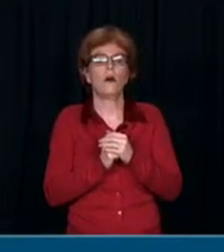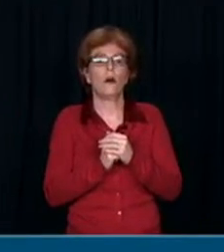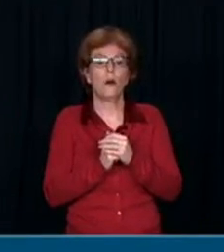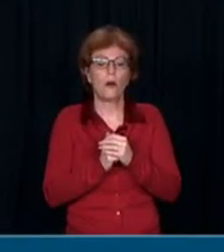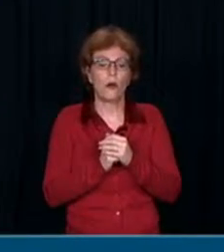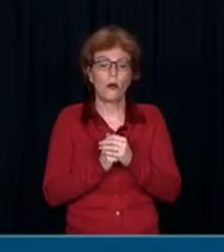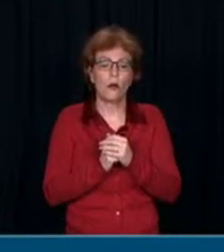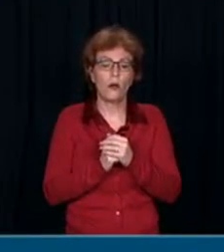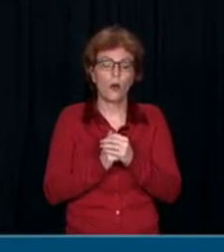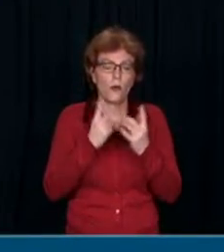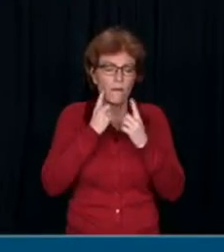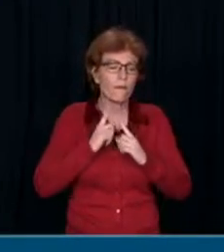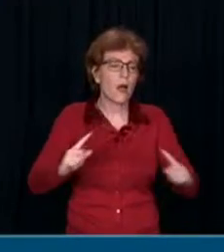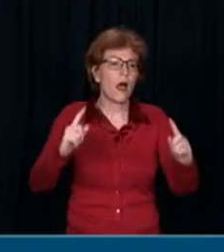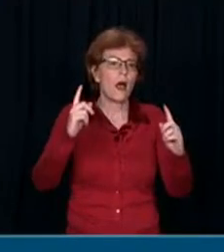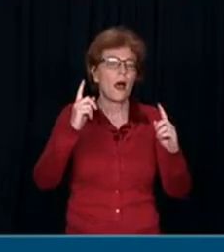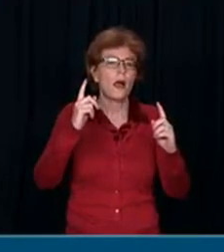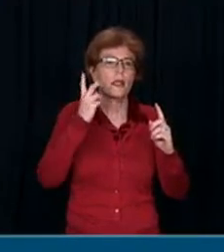saw some